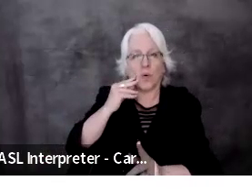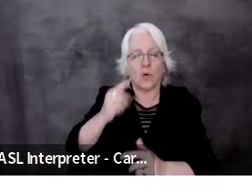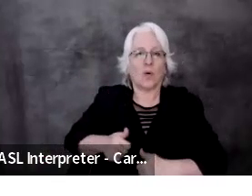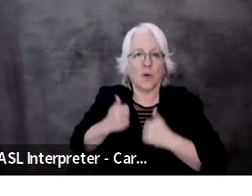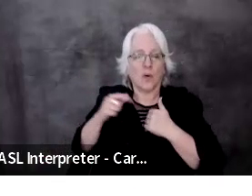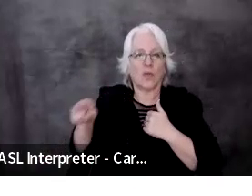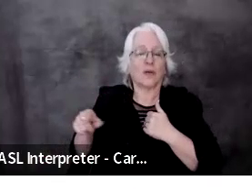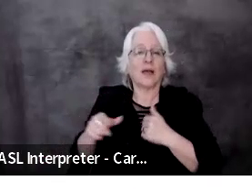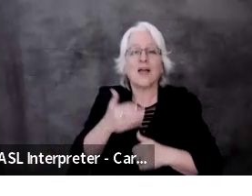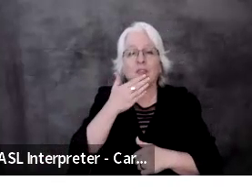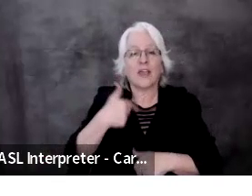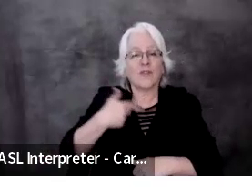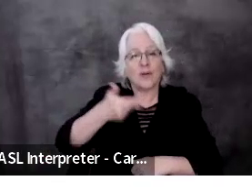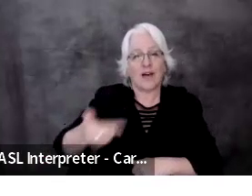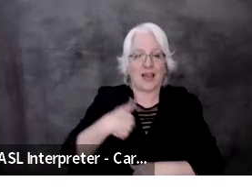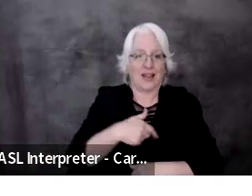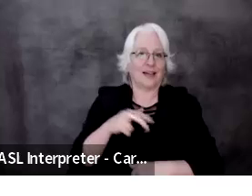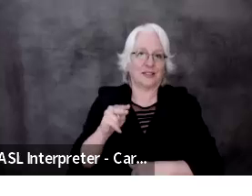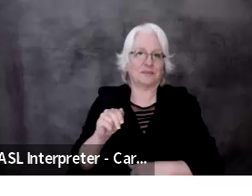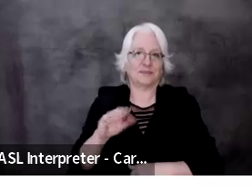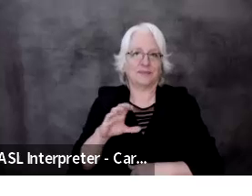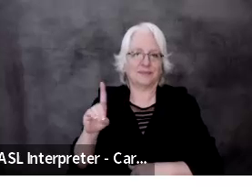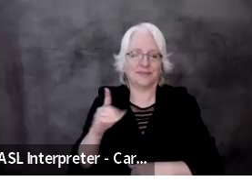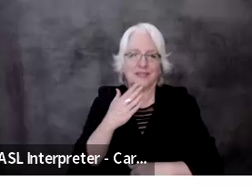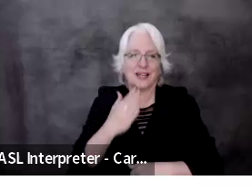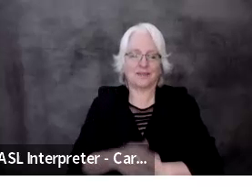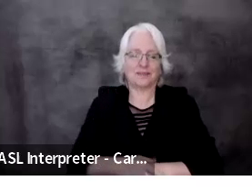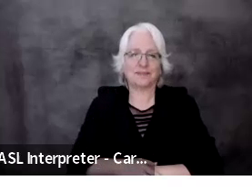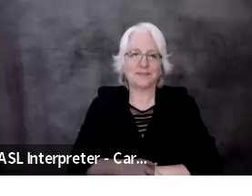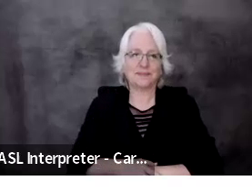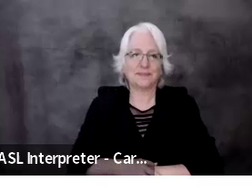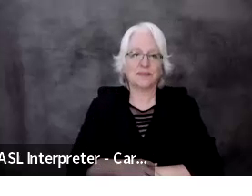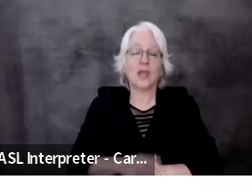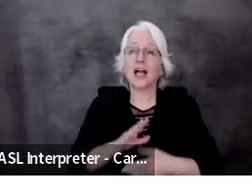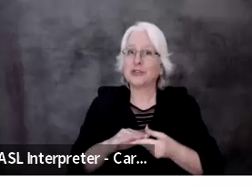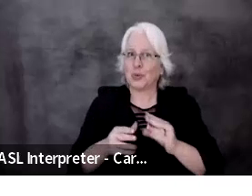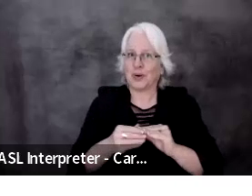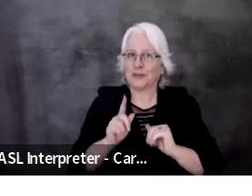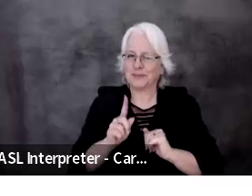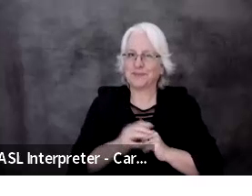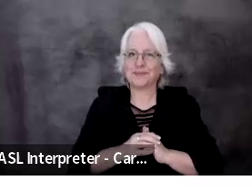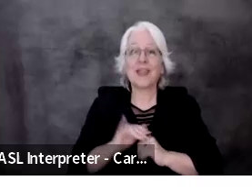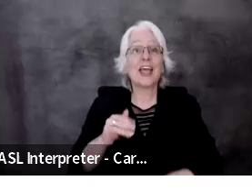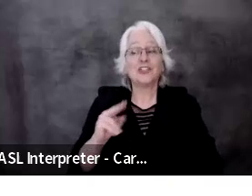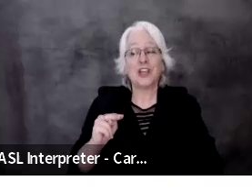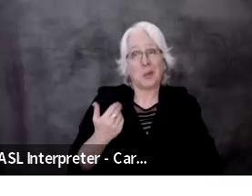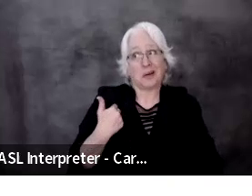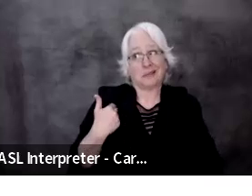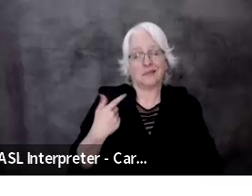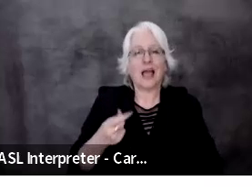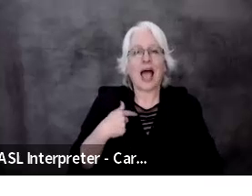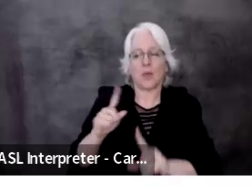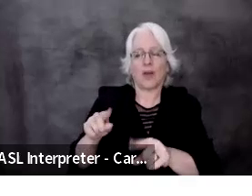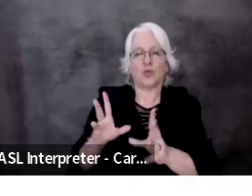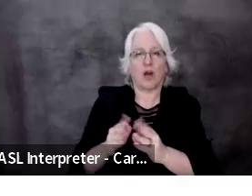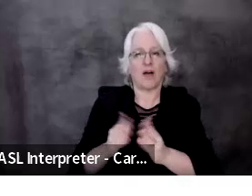inviting NACDD today. A little story. Back in January, I attended a conference for